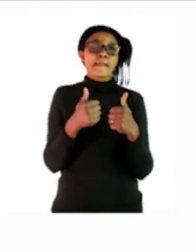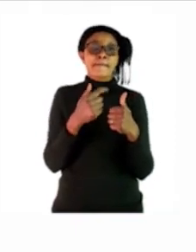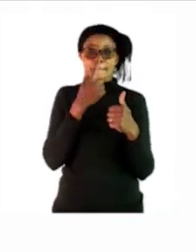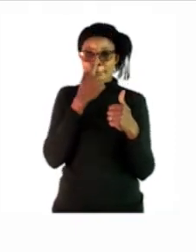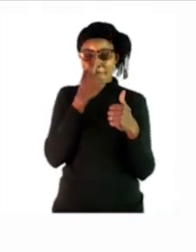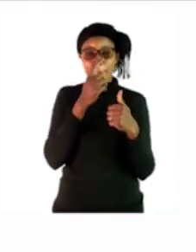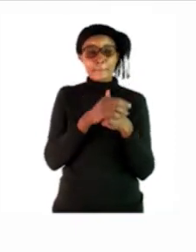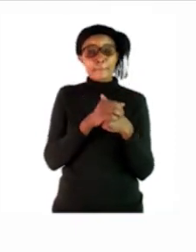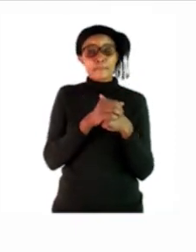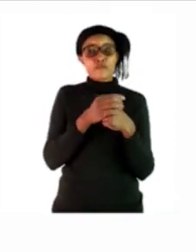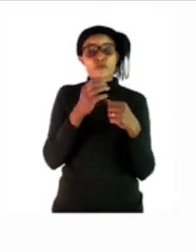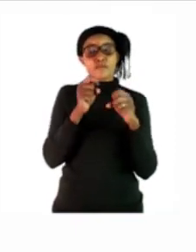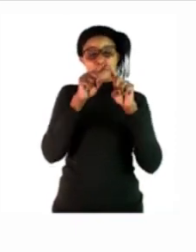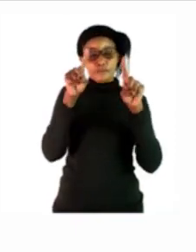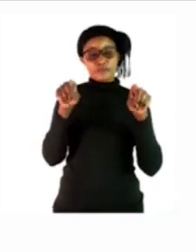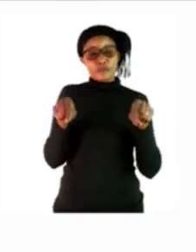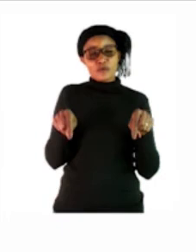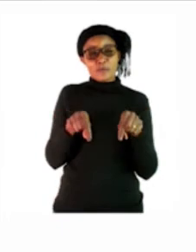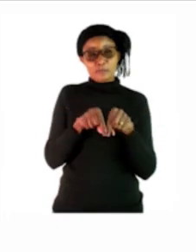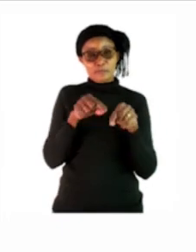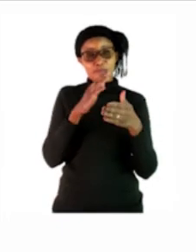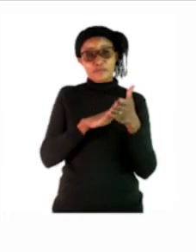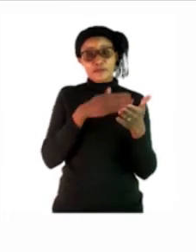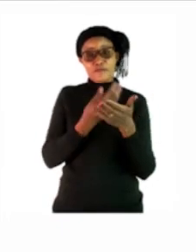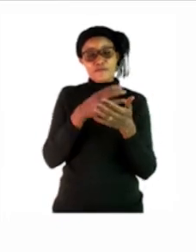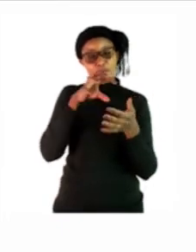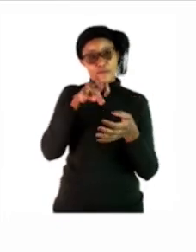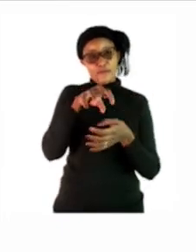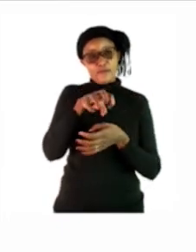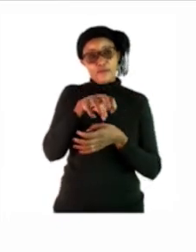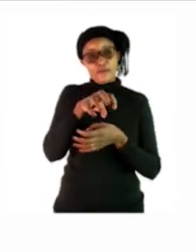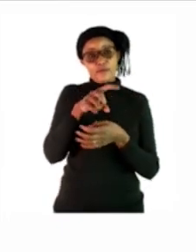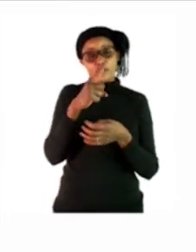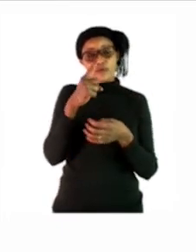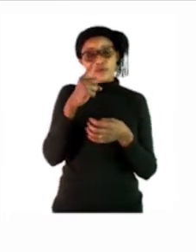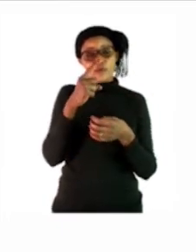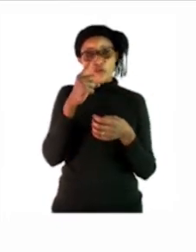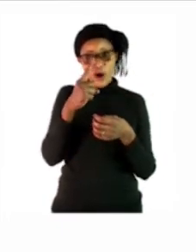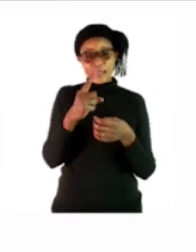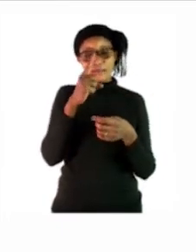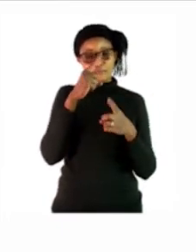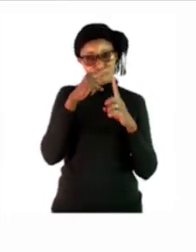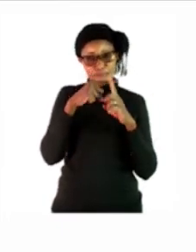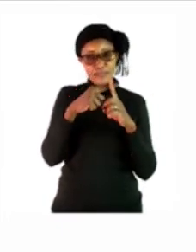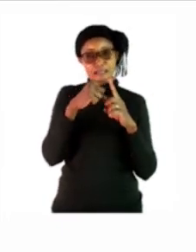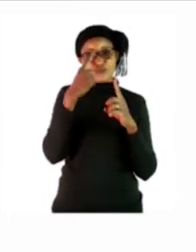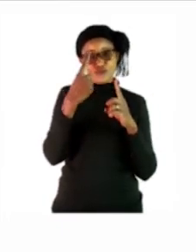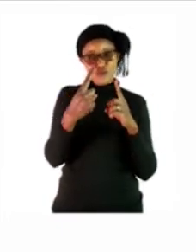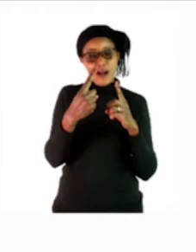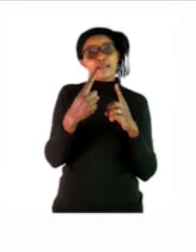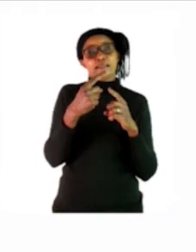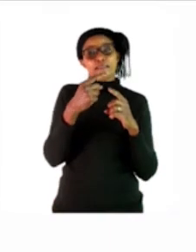We have pictures of insects. 1 plus 1